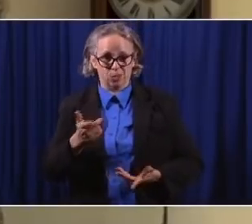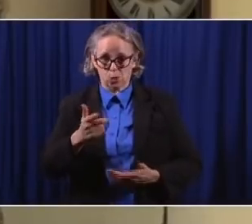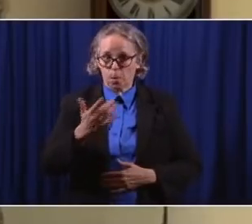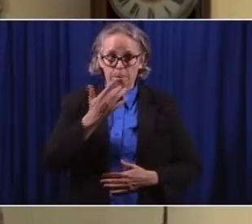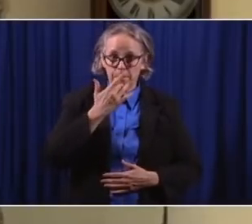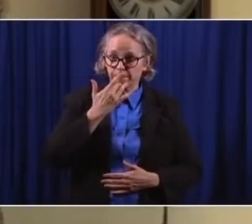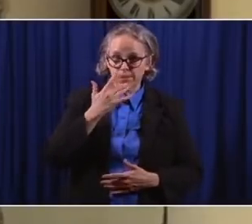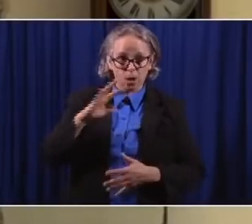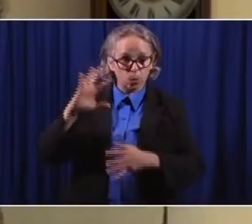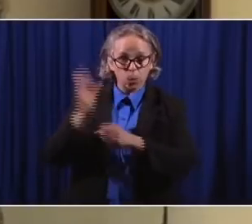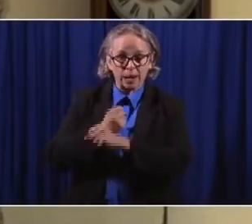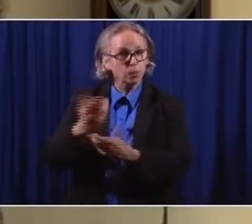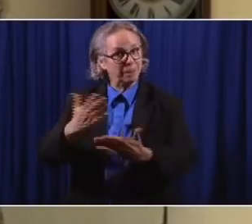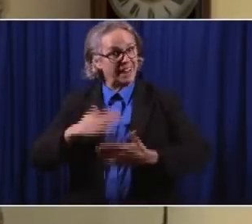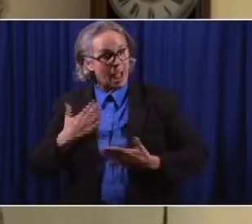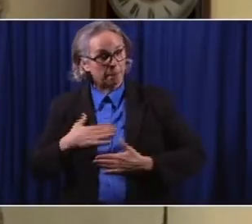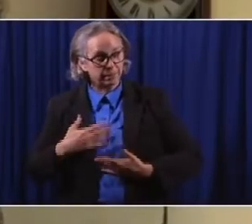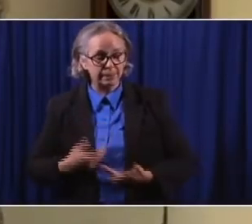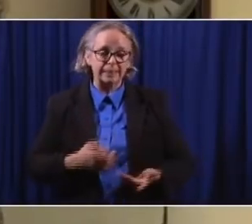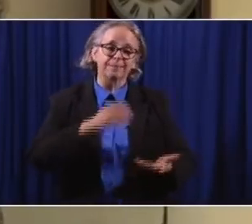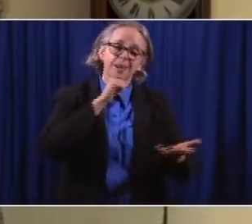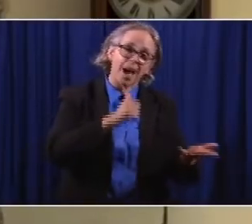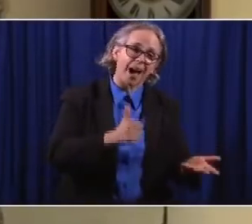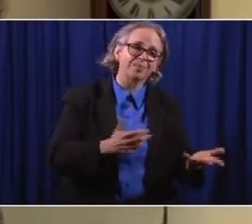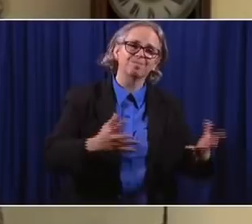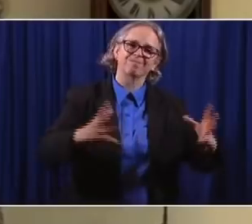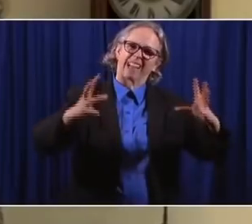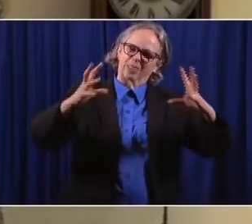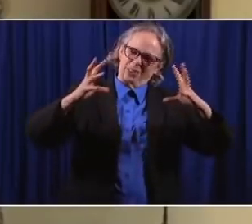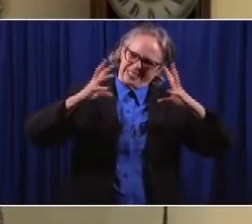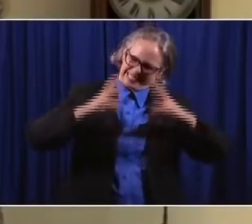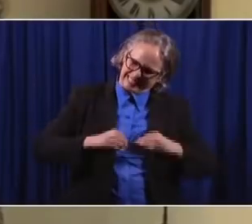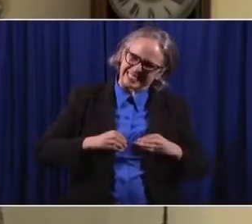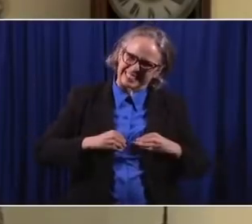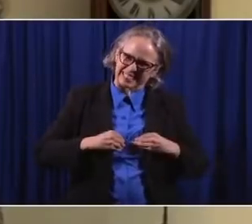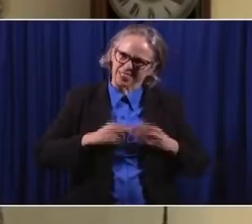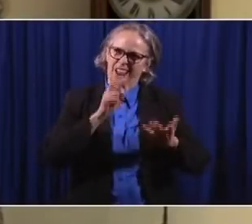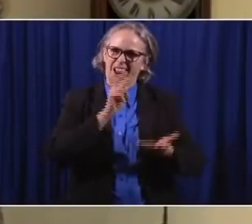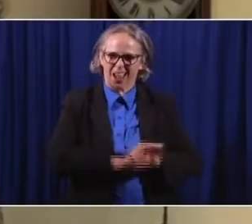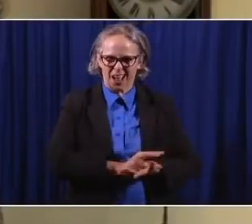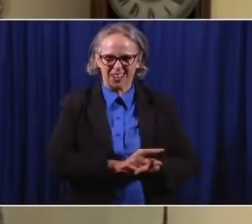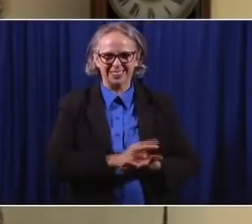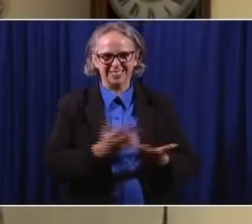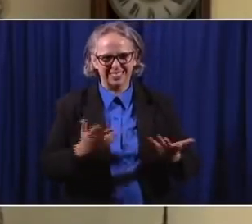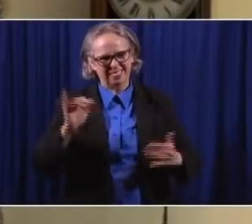we lose. But those who lose will accept it, because that's what we do in America.